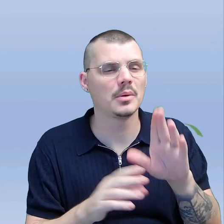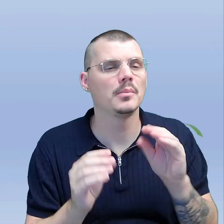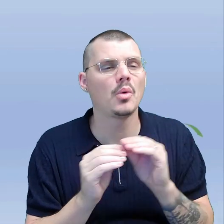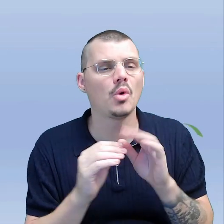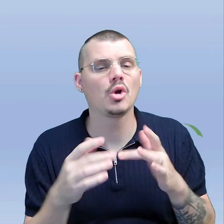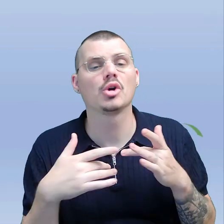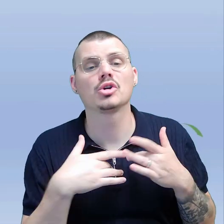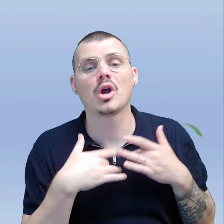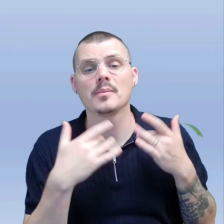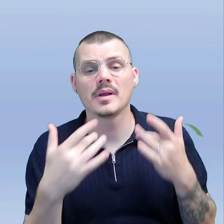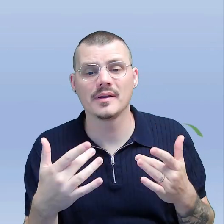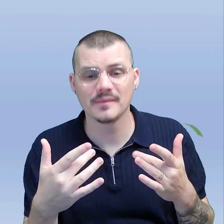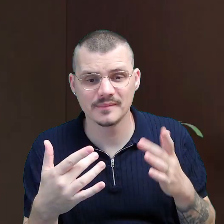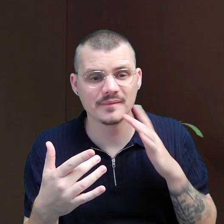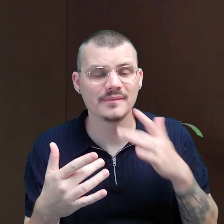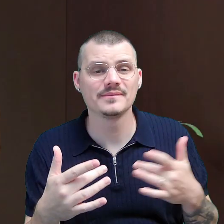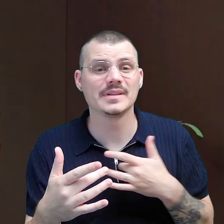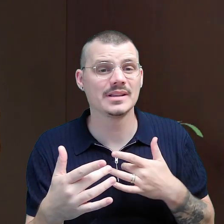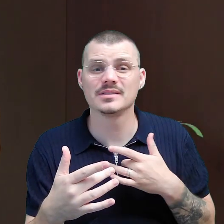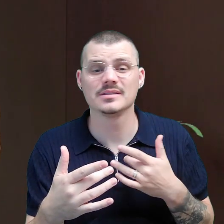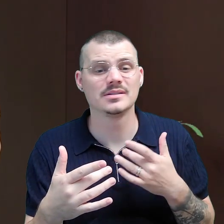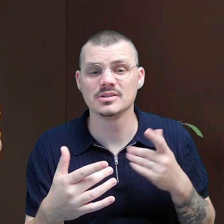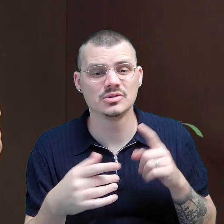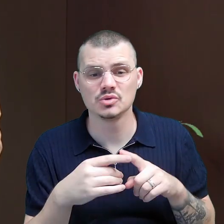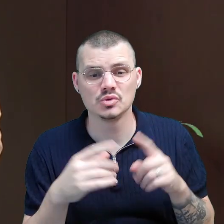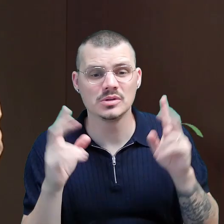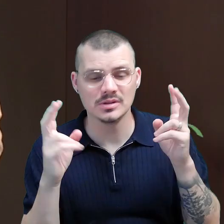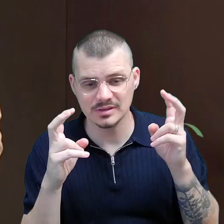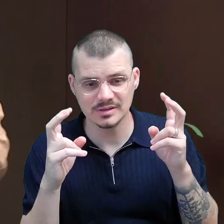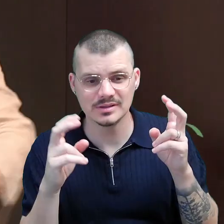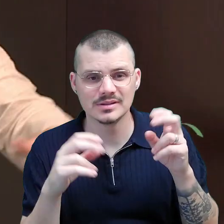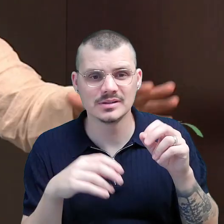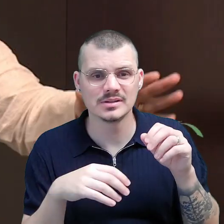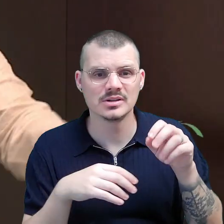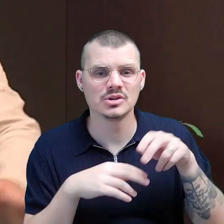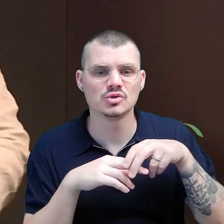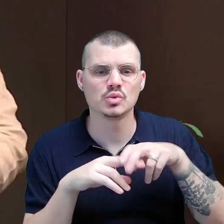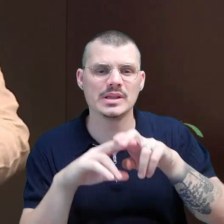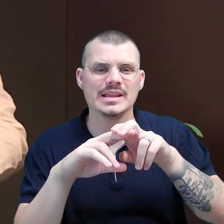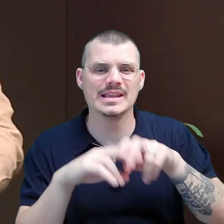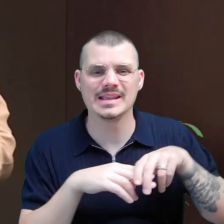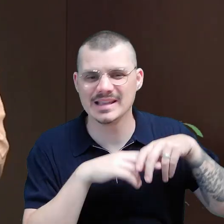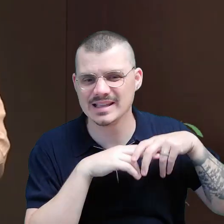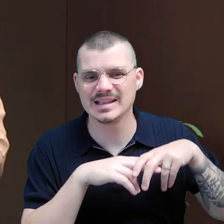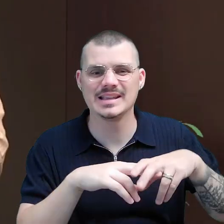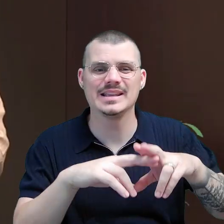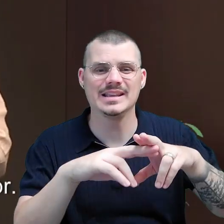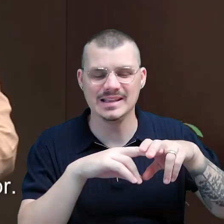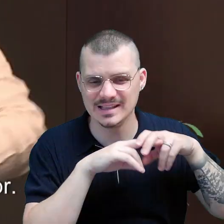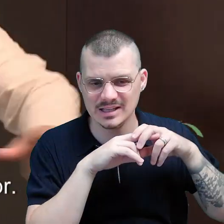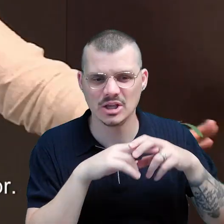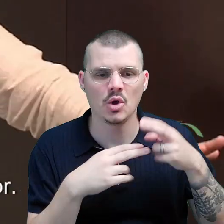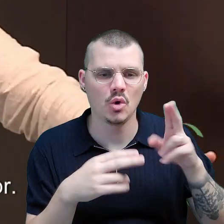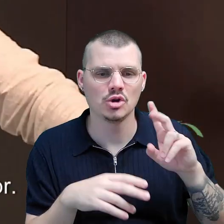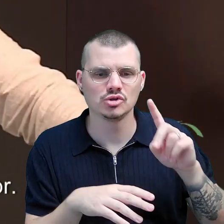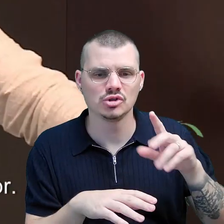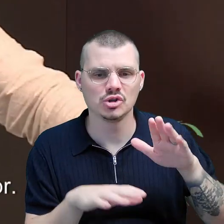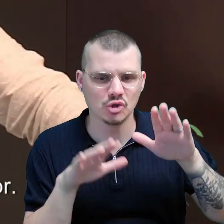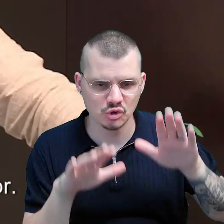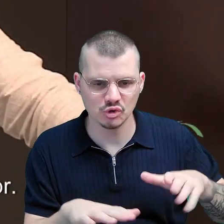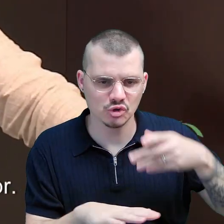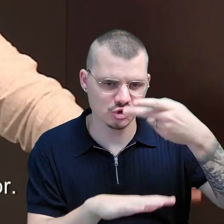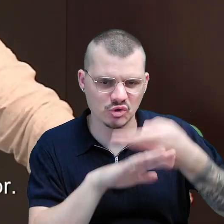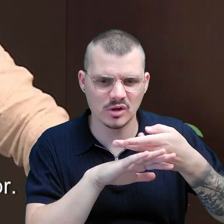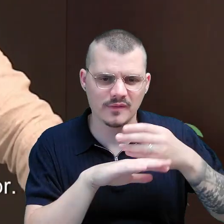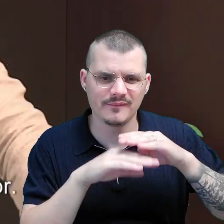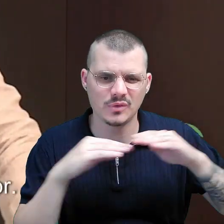more commonly find themselves compelled to swing on a large swing or just go to